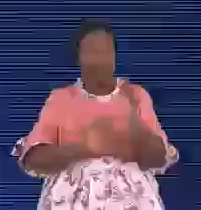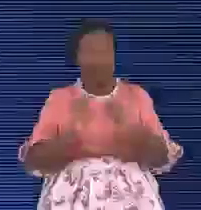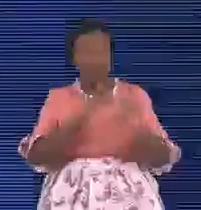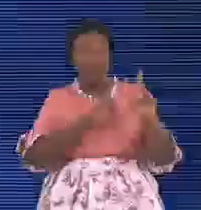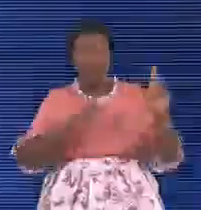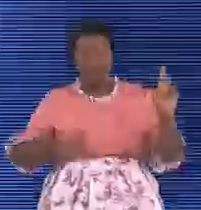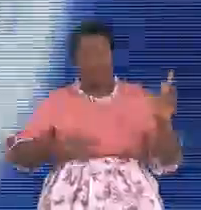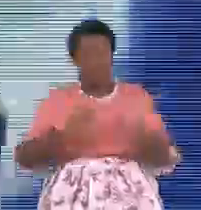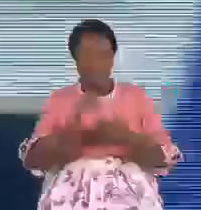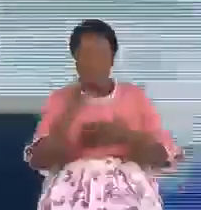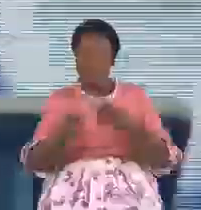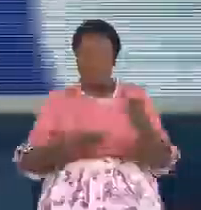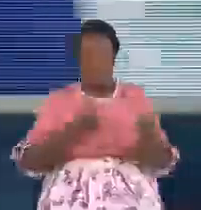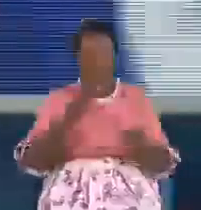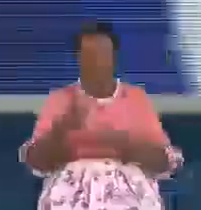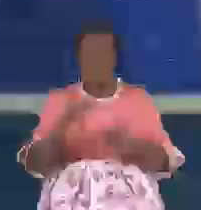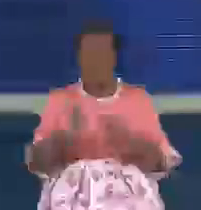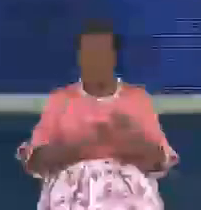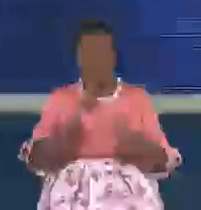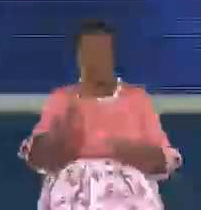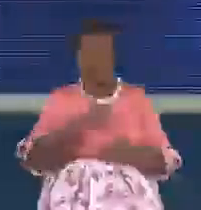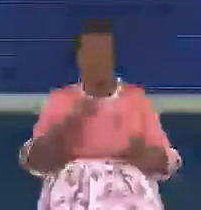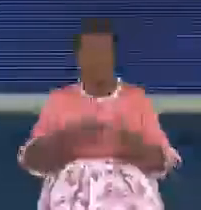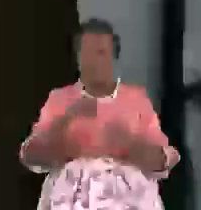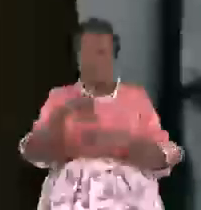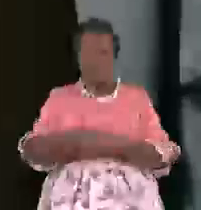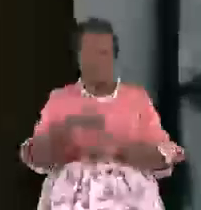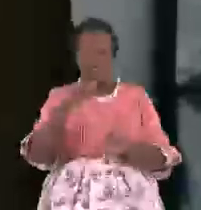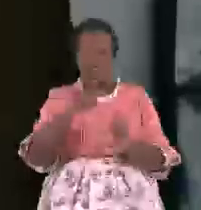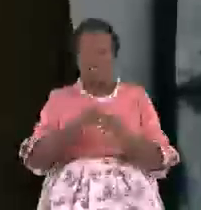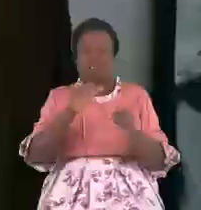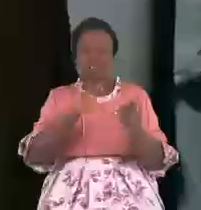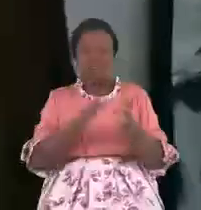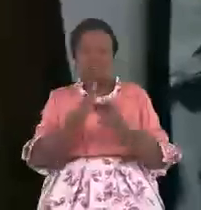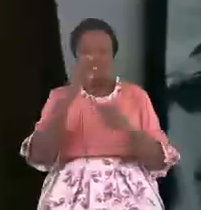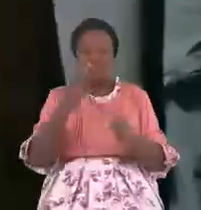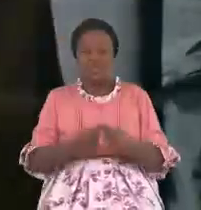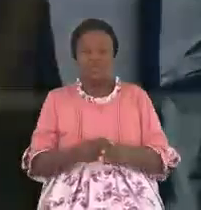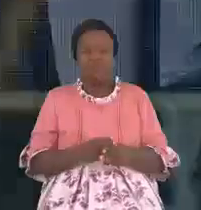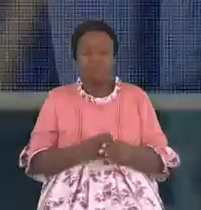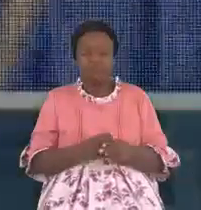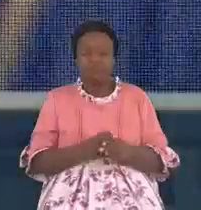visit everyone tonight in jesus name